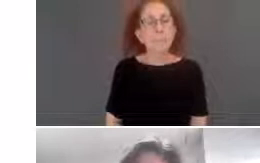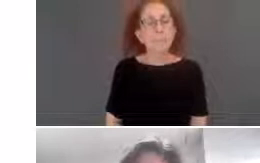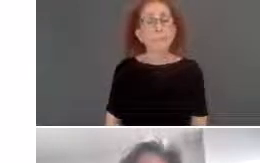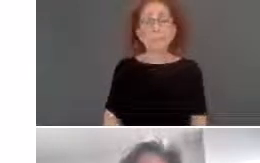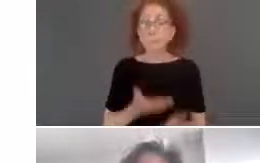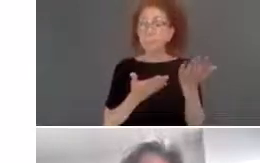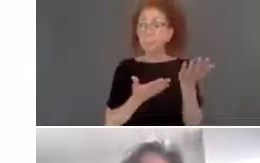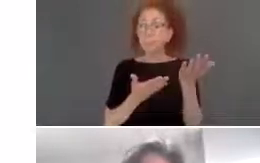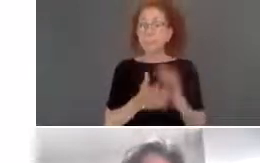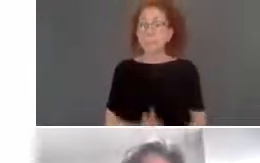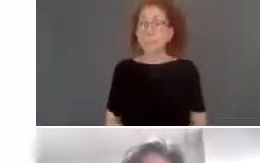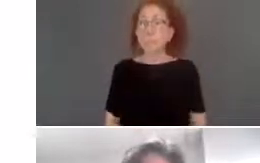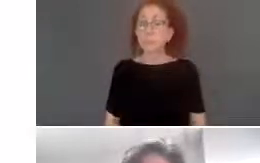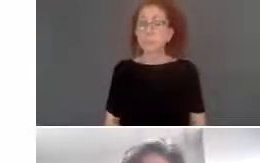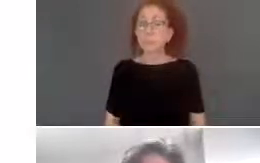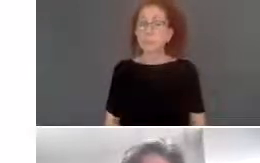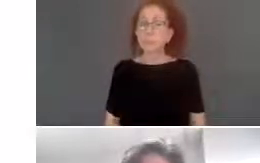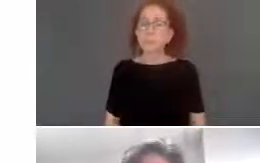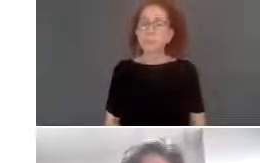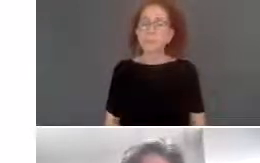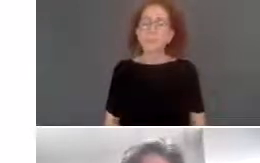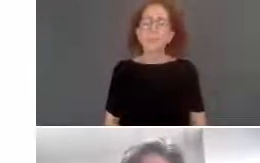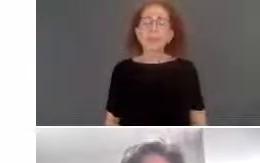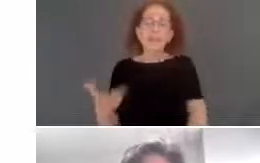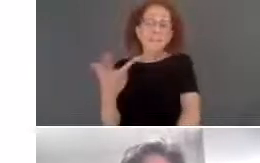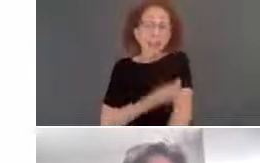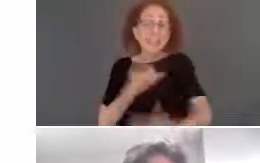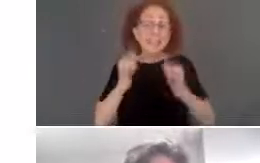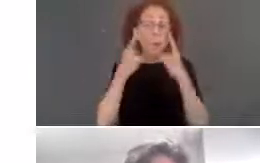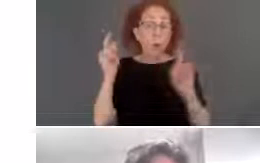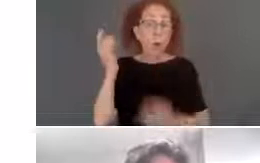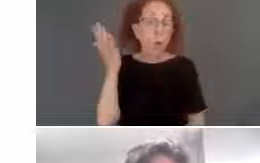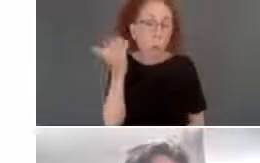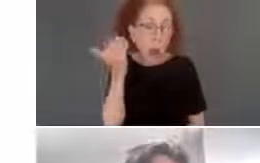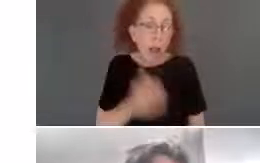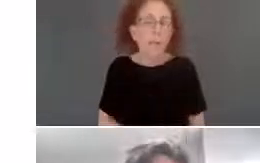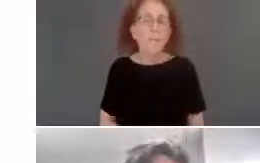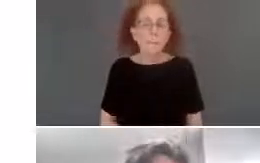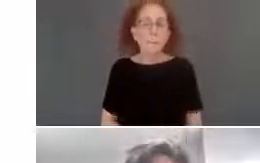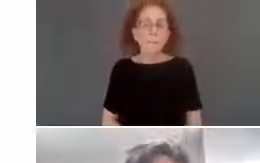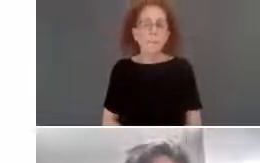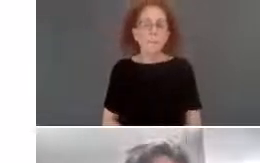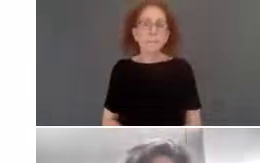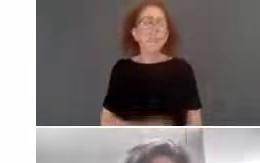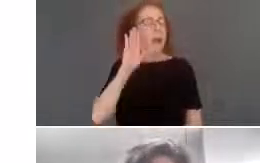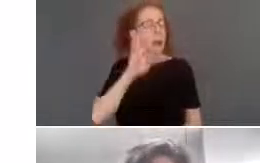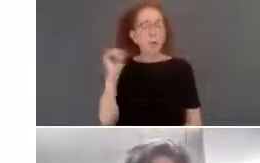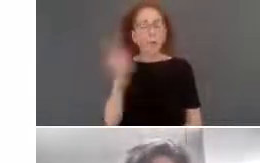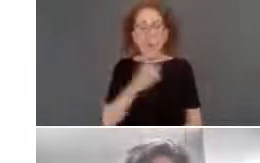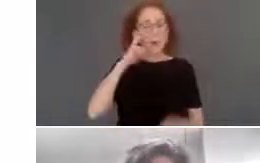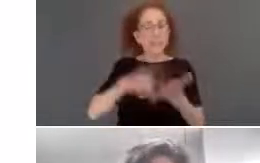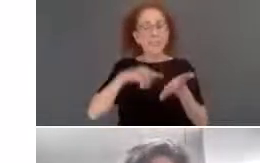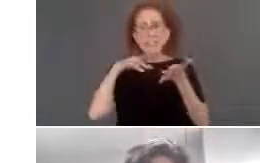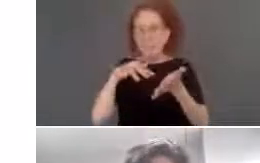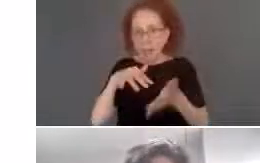So just a quick note on why the vaccines still work, because I know we've all seen studies